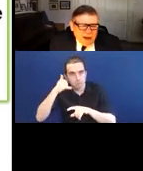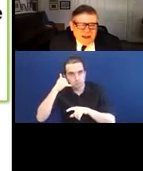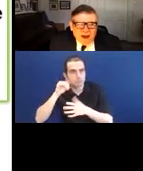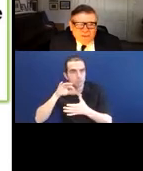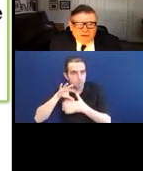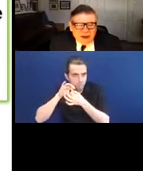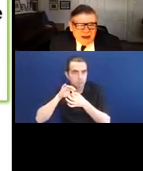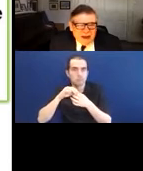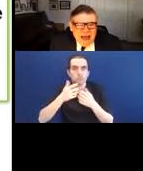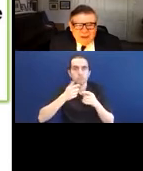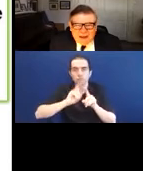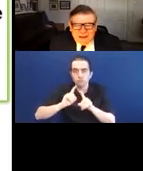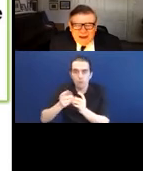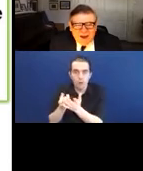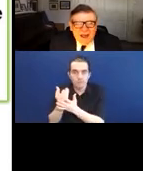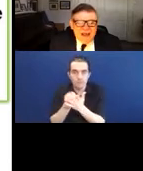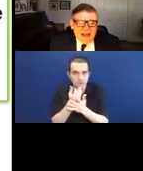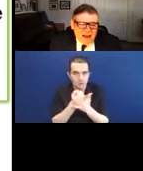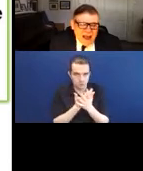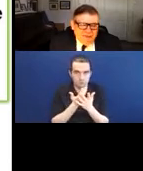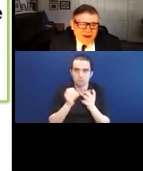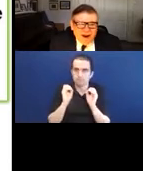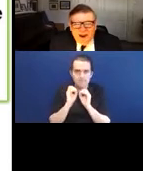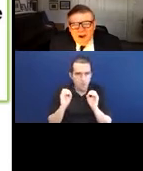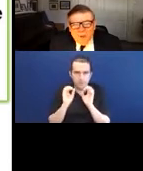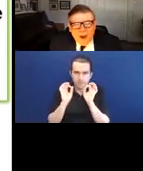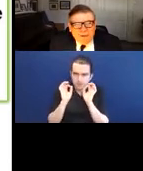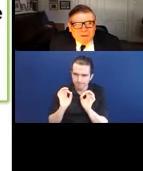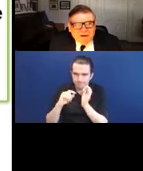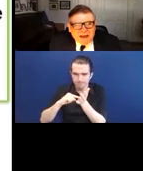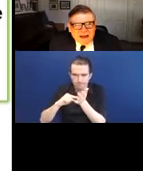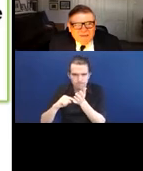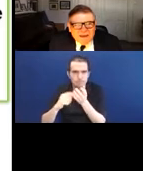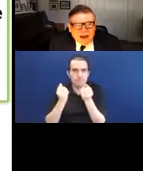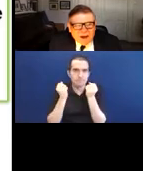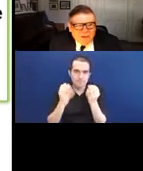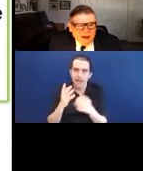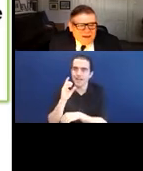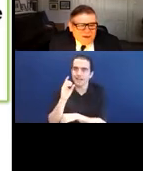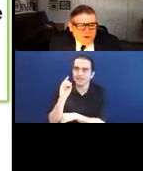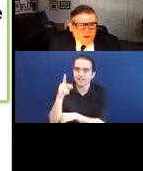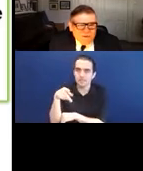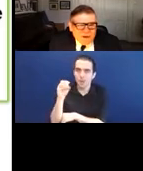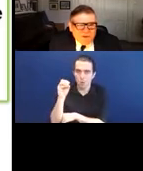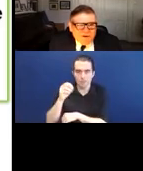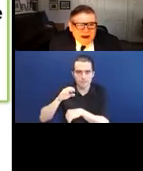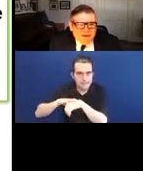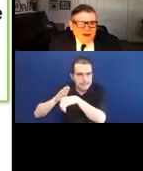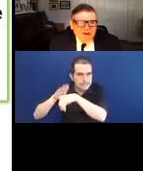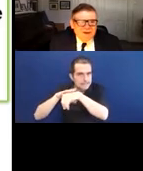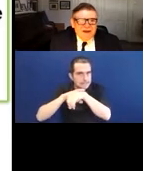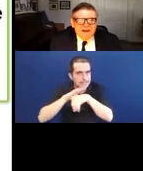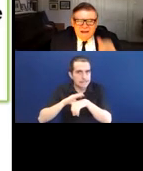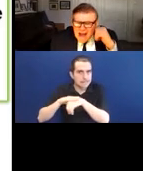we have many examples from India and Pakistan, in Africa, where people have set up these helplines to talk to people around